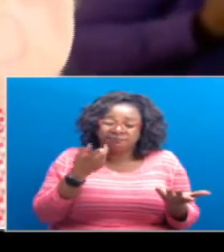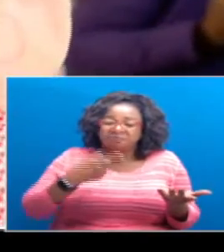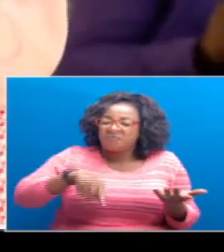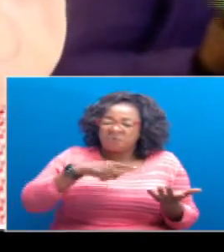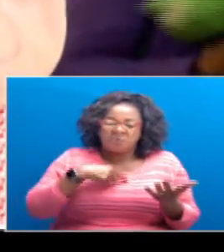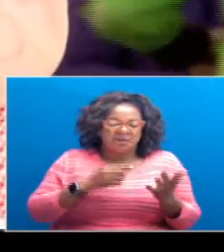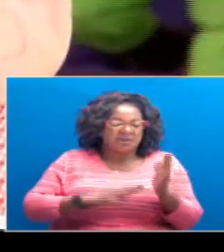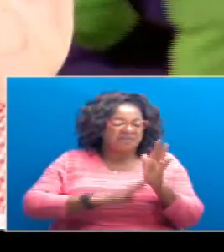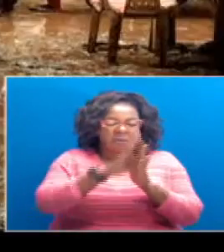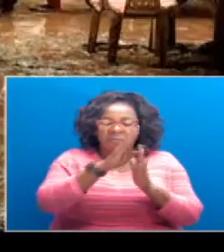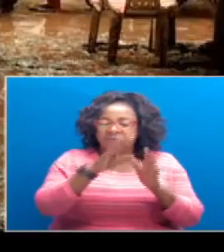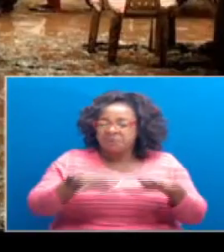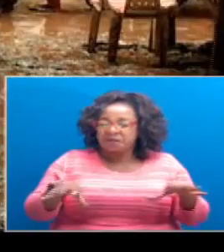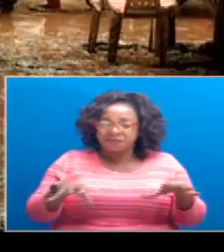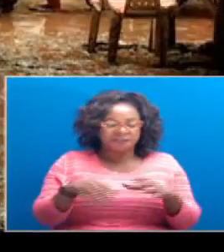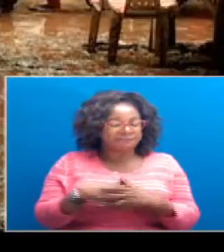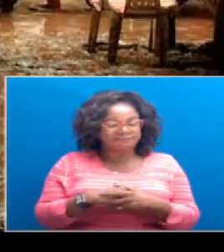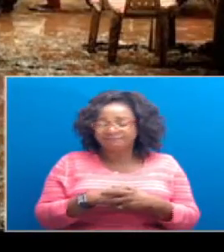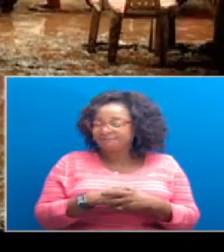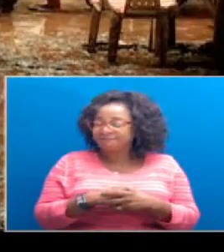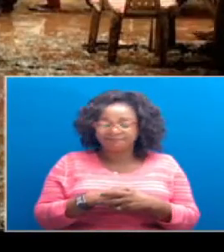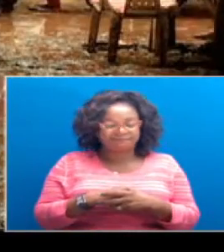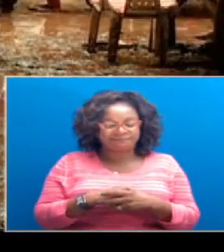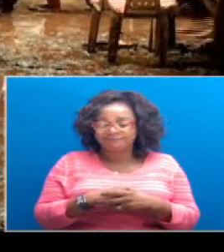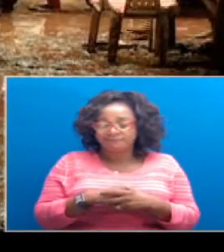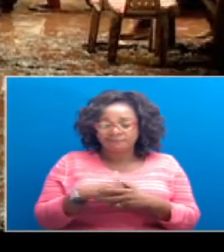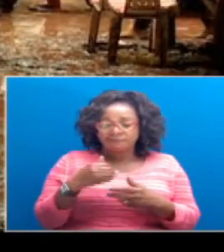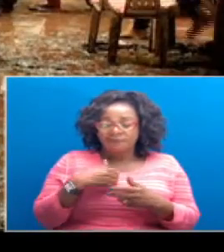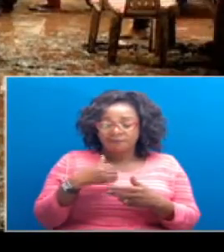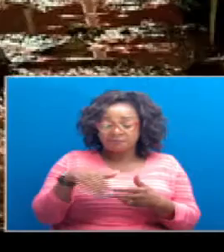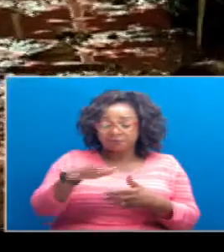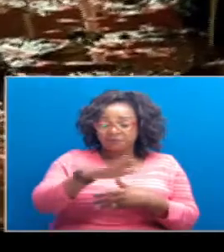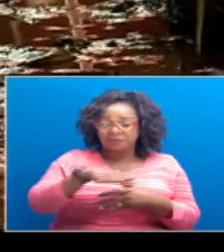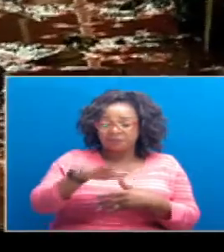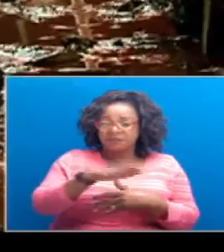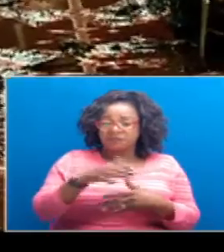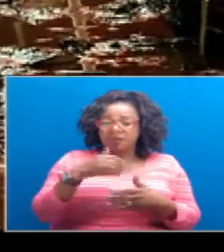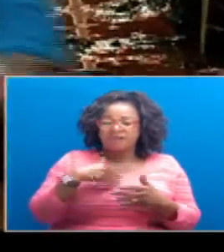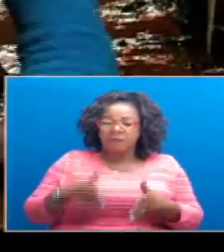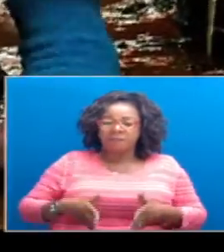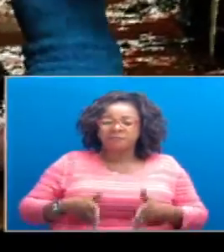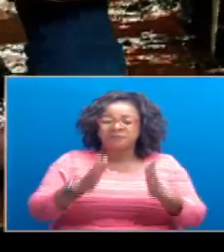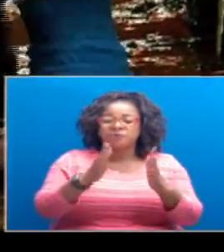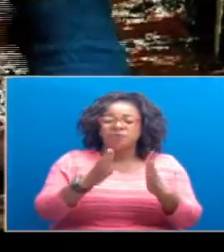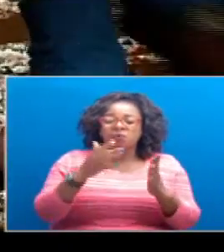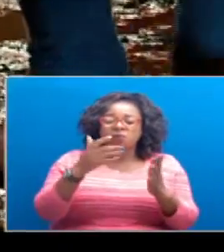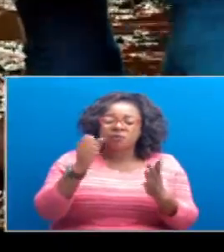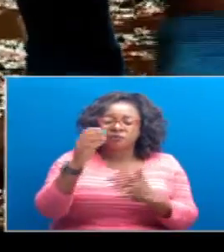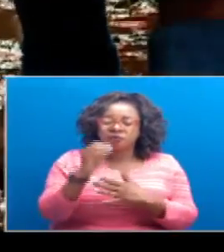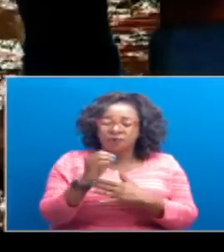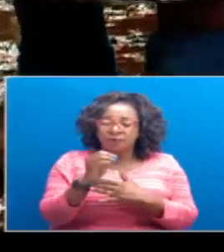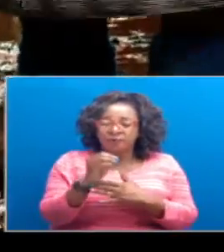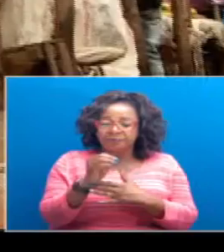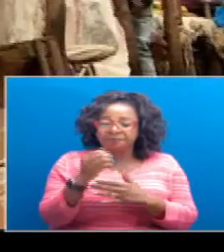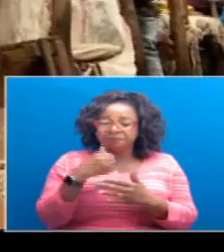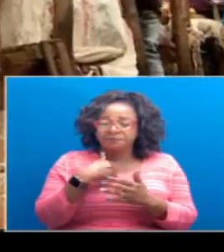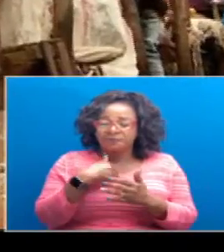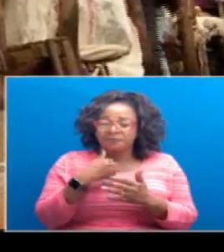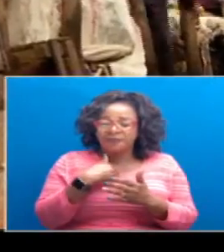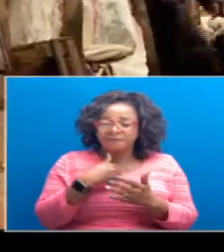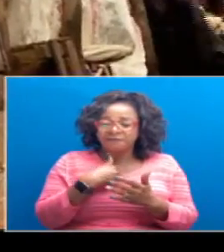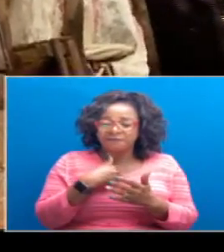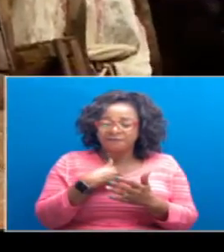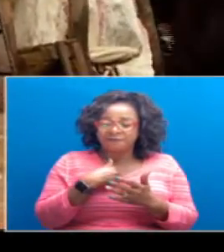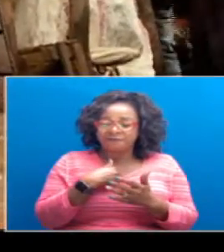maendeleo kwa soko. Mahali natandika kwa kiwanja yangu niko kwa mtaro juu. Kwa hivyo kiwanja yangu nimeweka